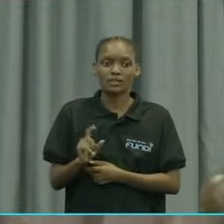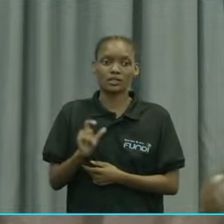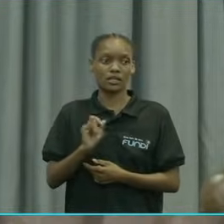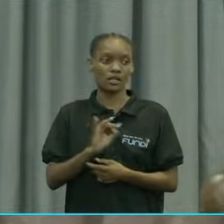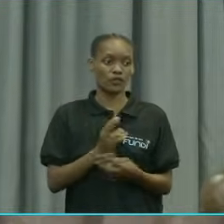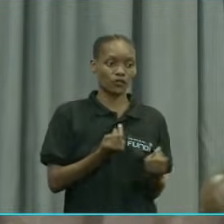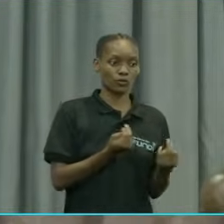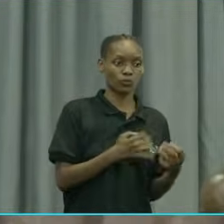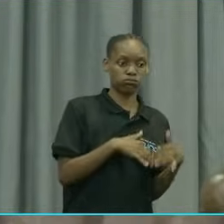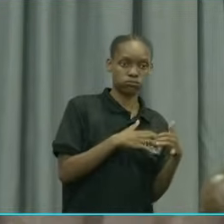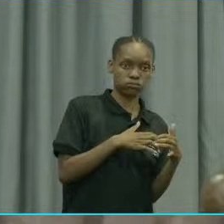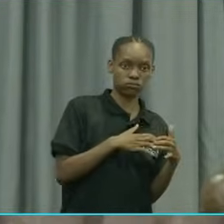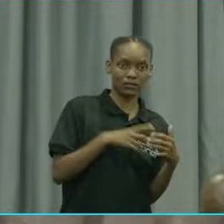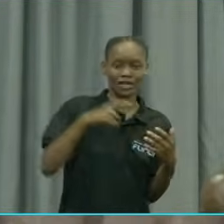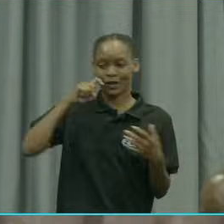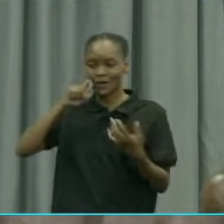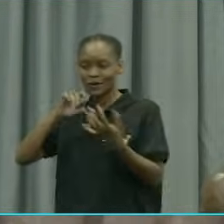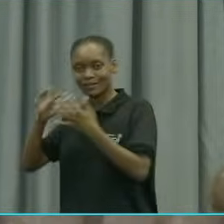fall.